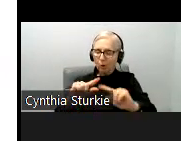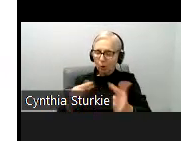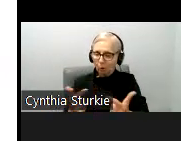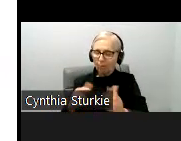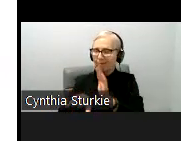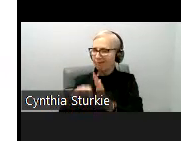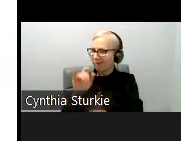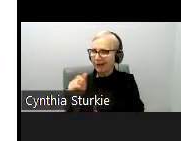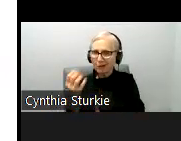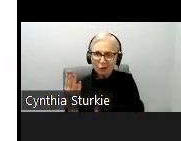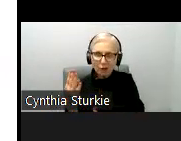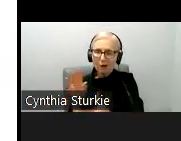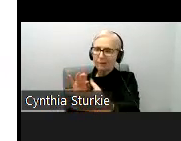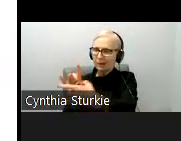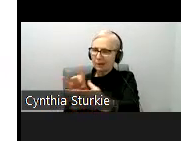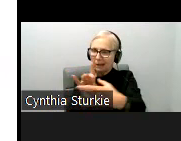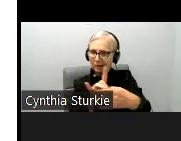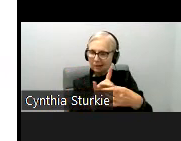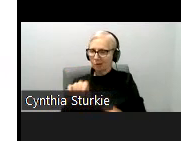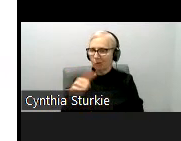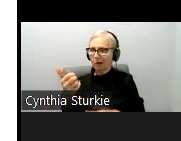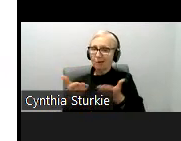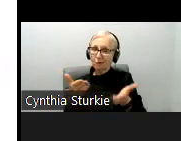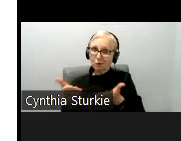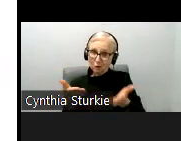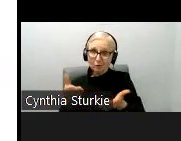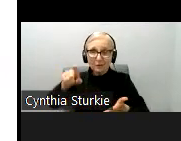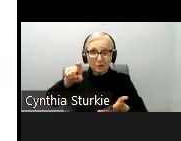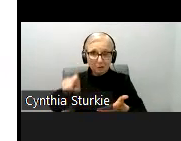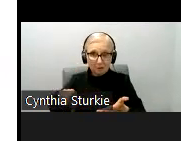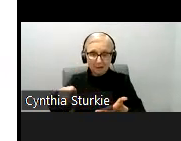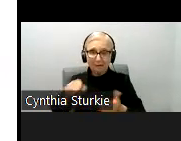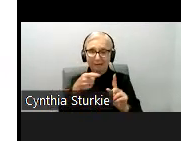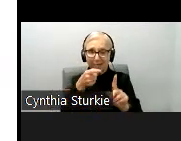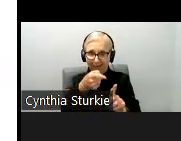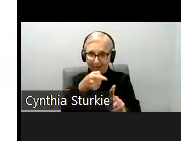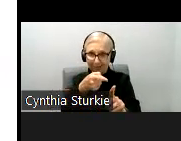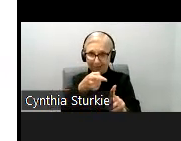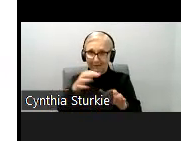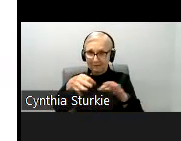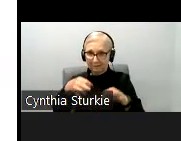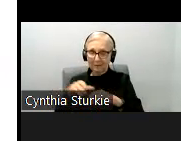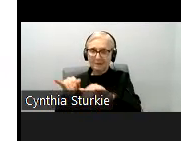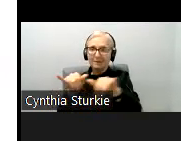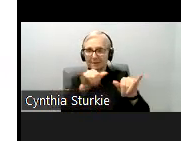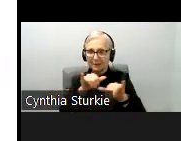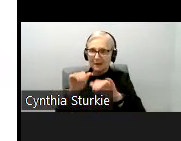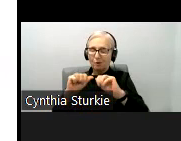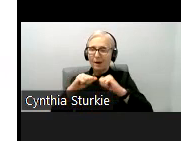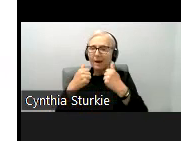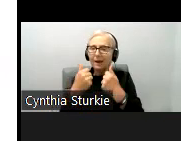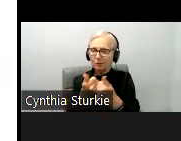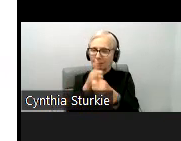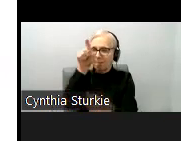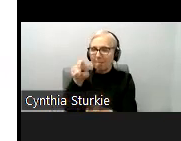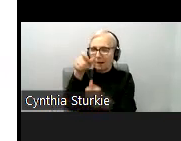connecting you to other services you need, among many other things. So this chapter describes what standards agencies have to follow if